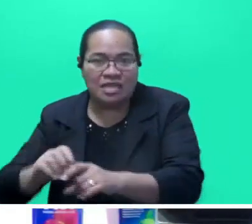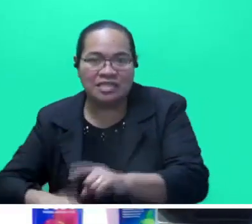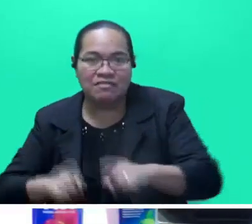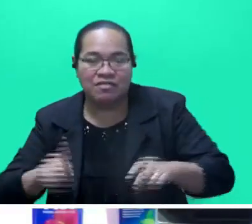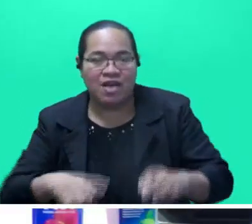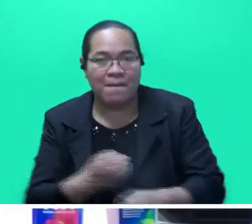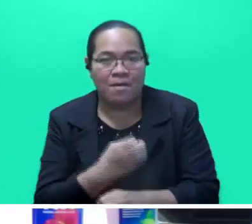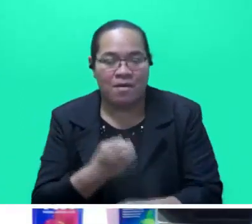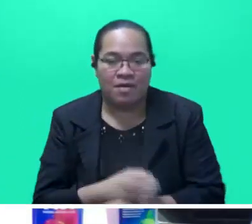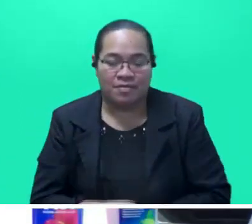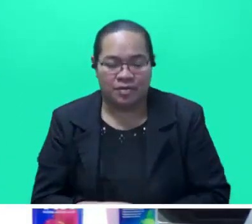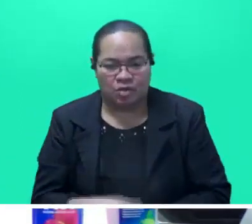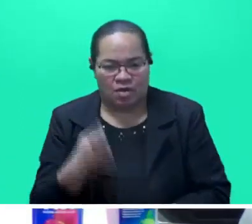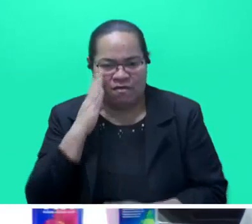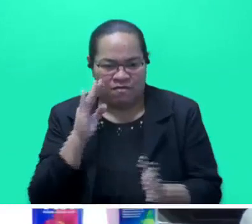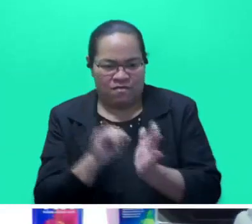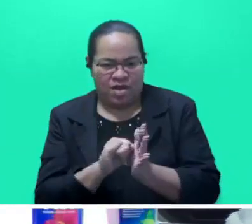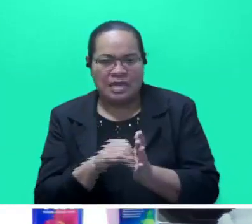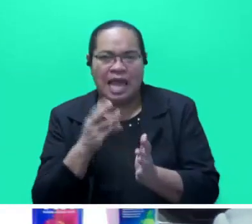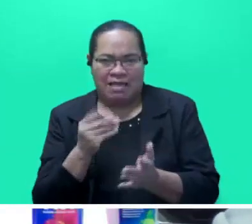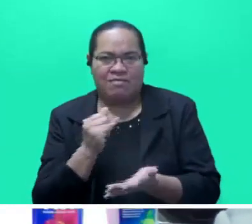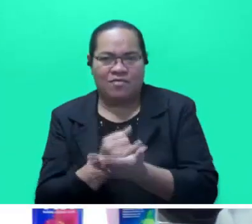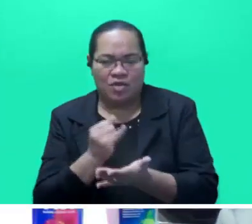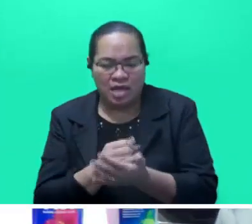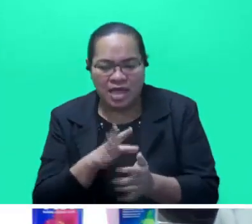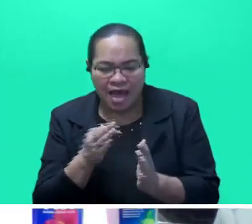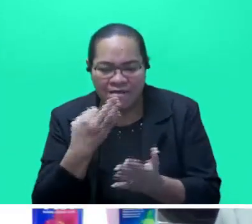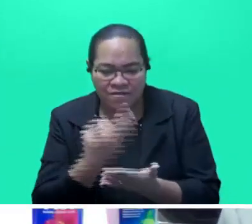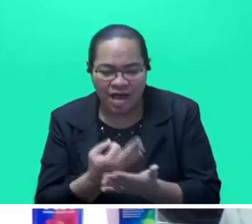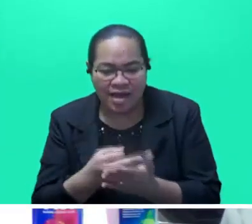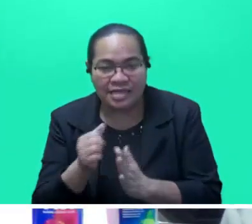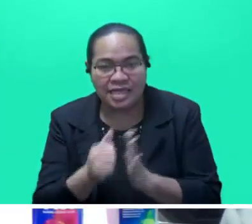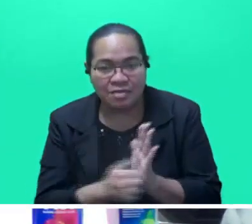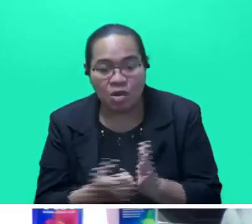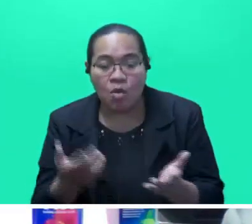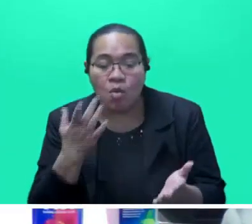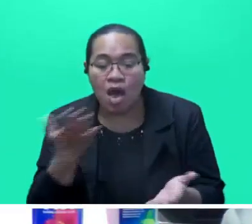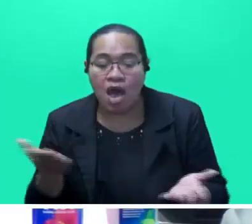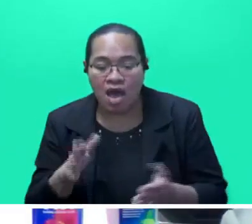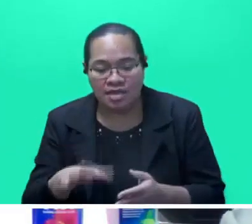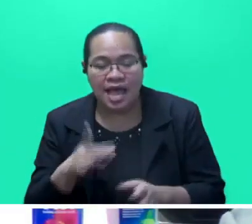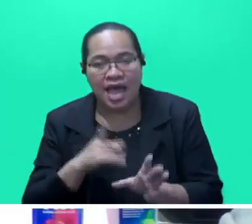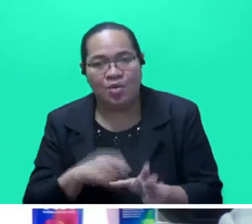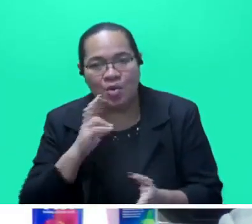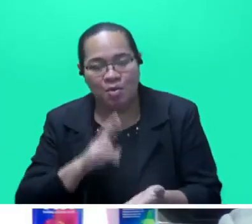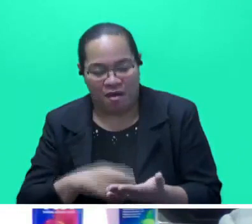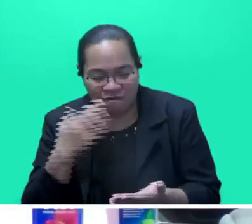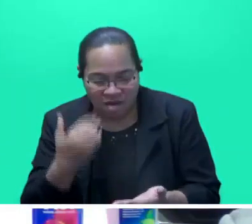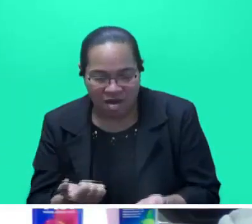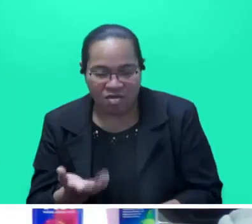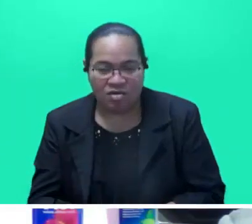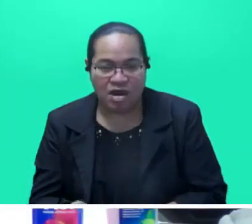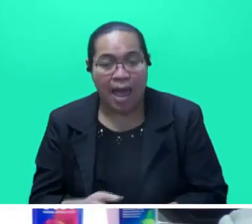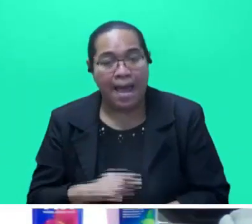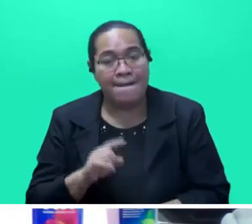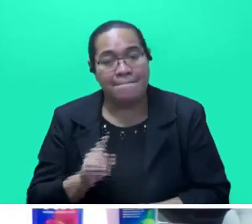had identified potential discrepancies in the financial statement provided in the annual report. However, as advised by the Fiji